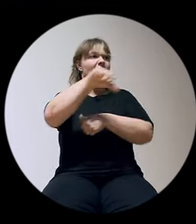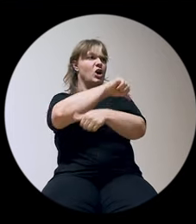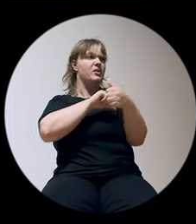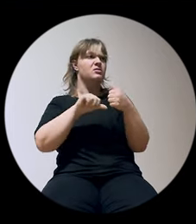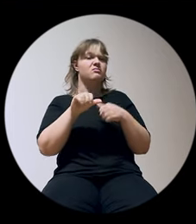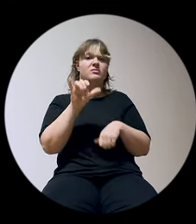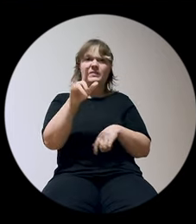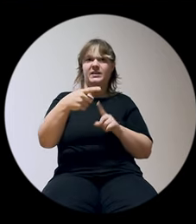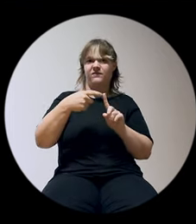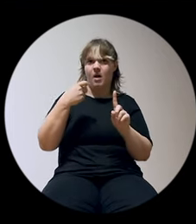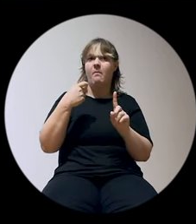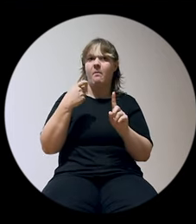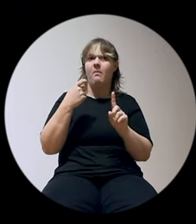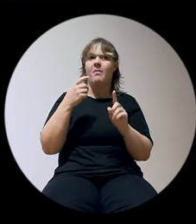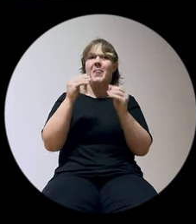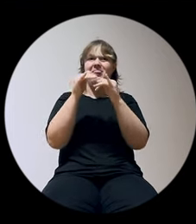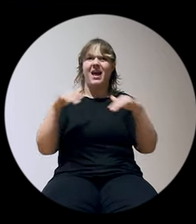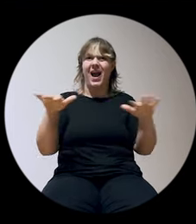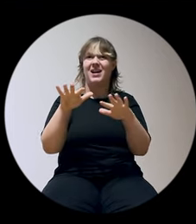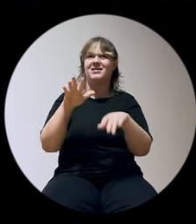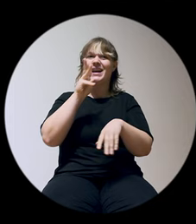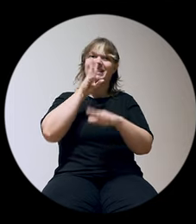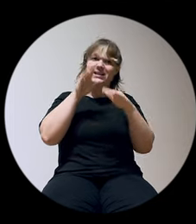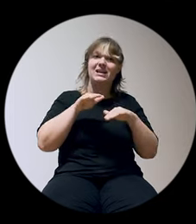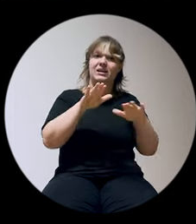stems from land and sea.